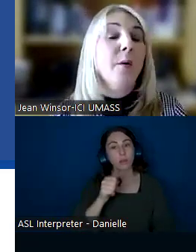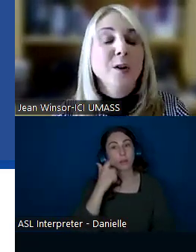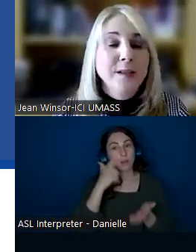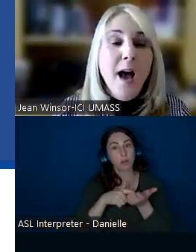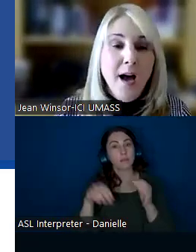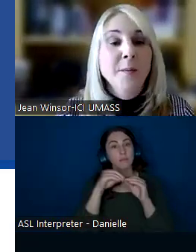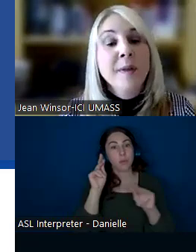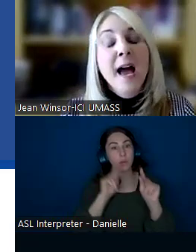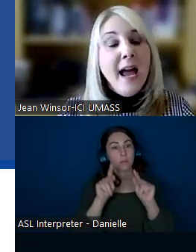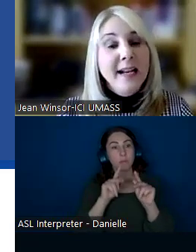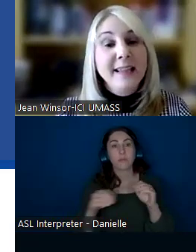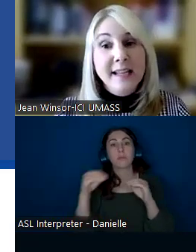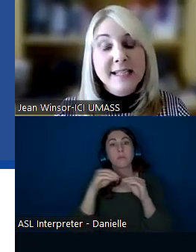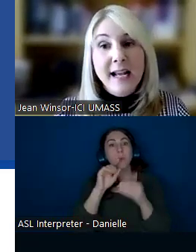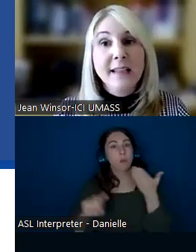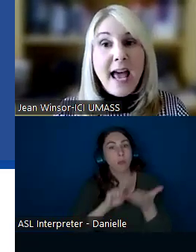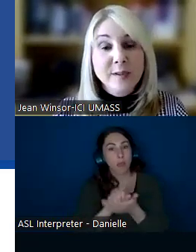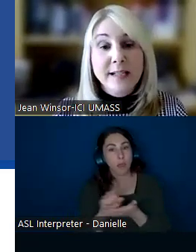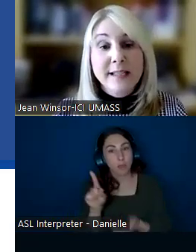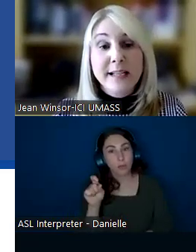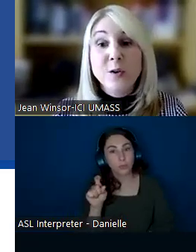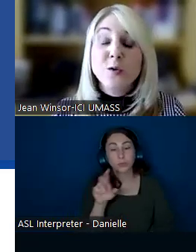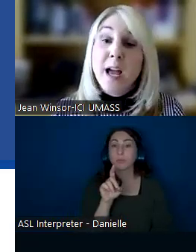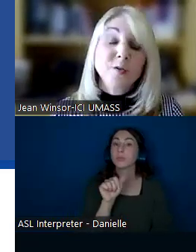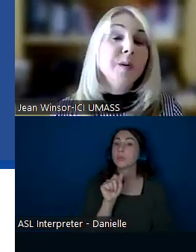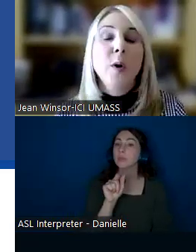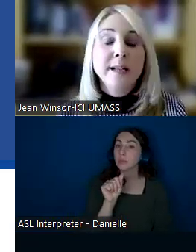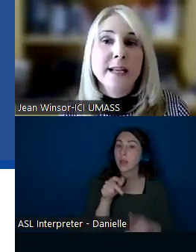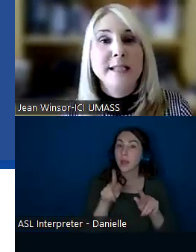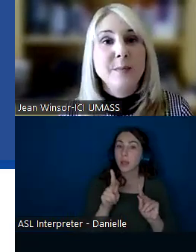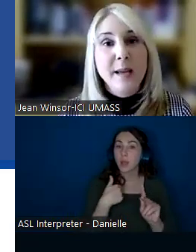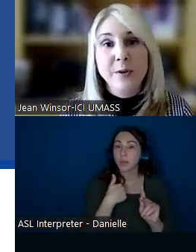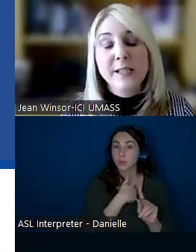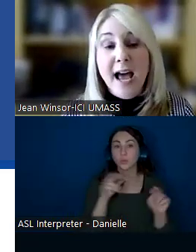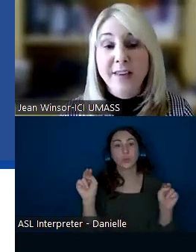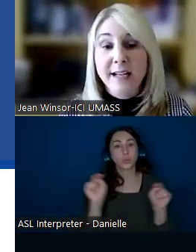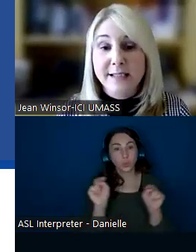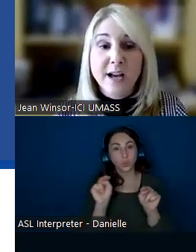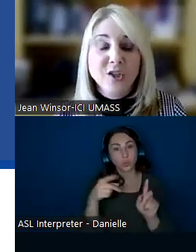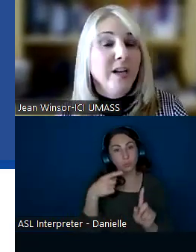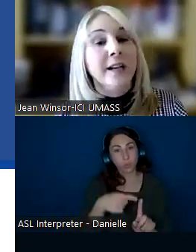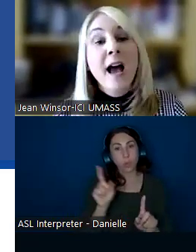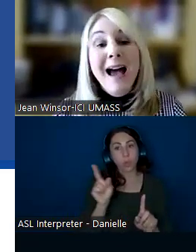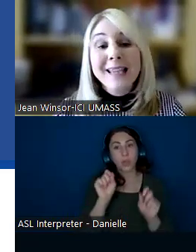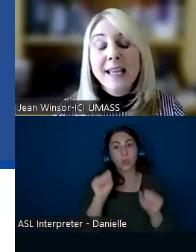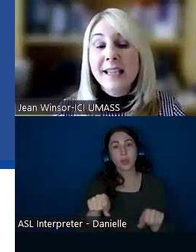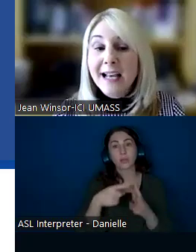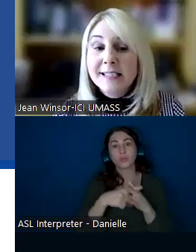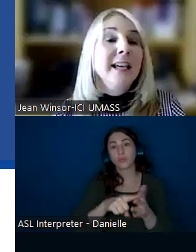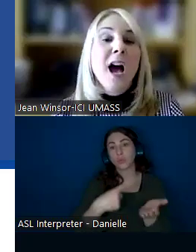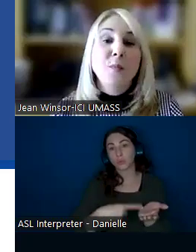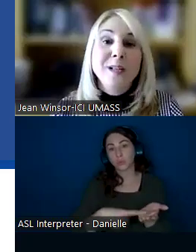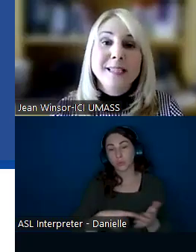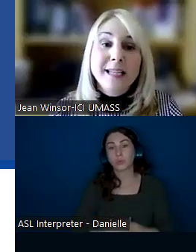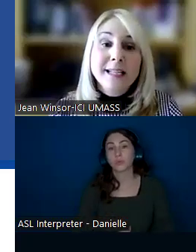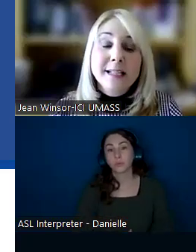more hours? And I think data allows us a neutral entry point and to be able to have that discussion. And then